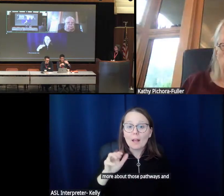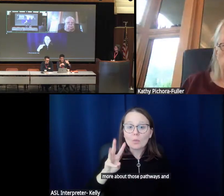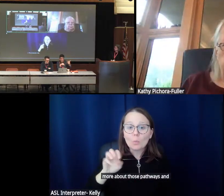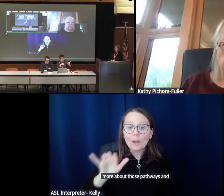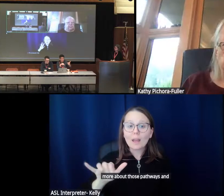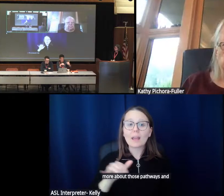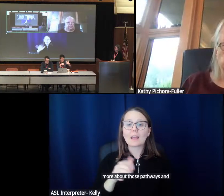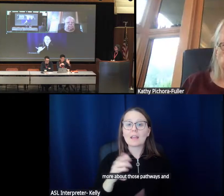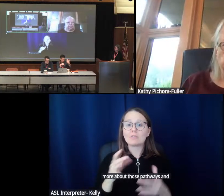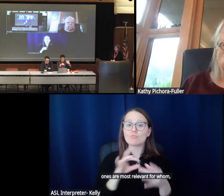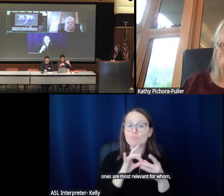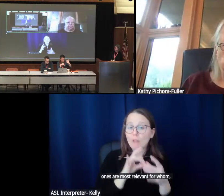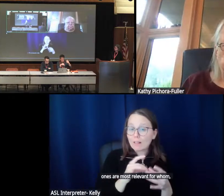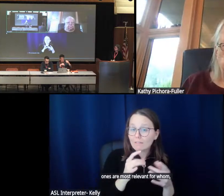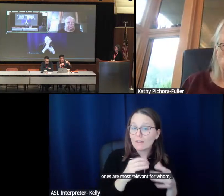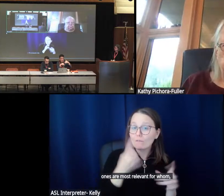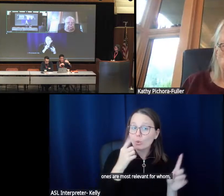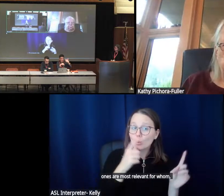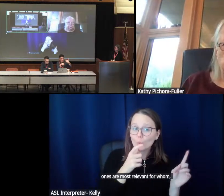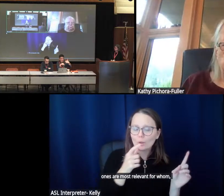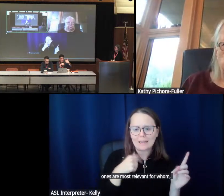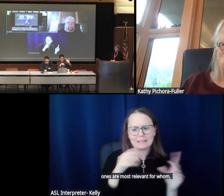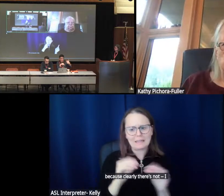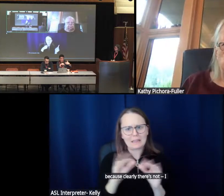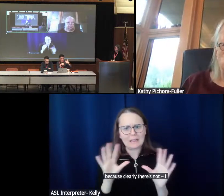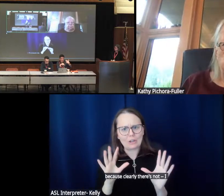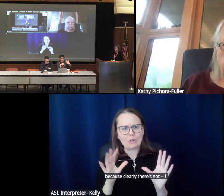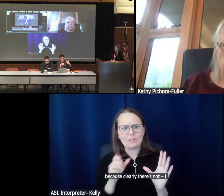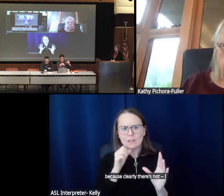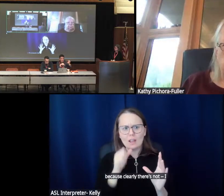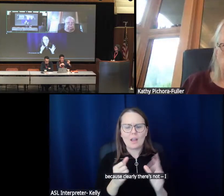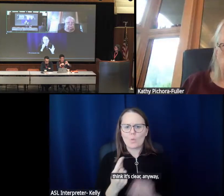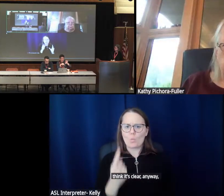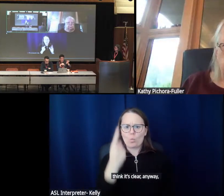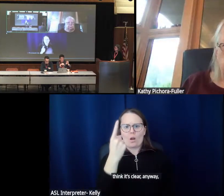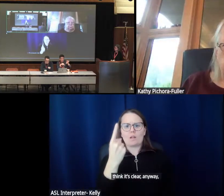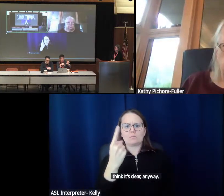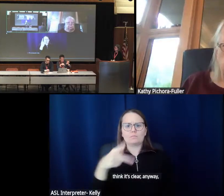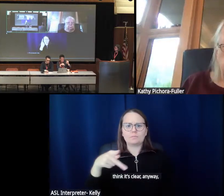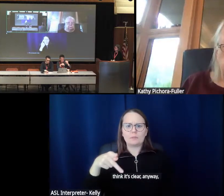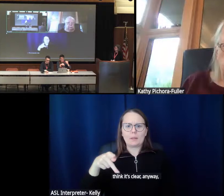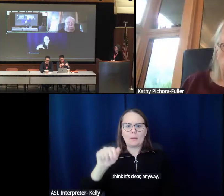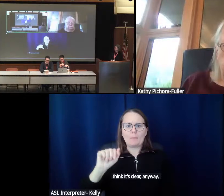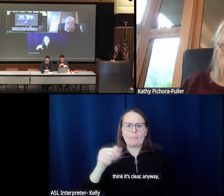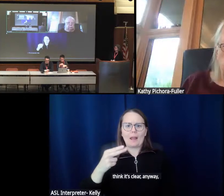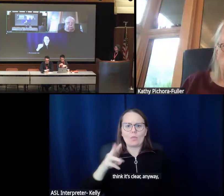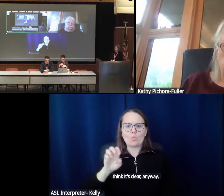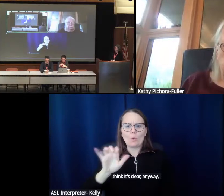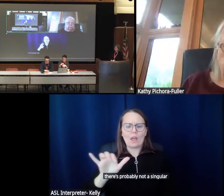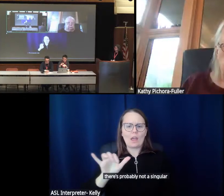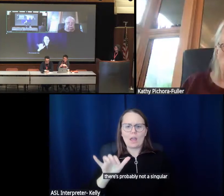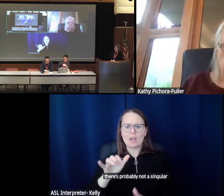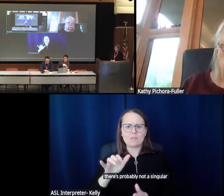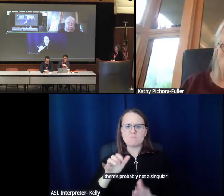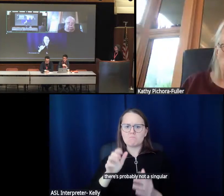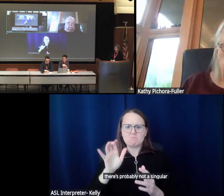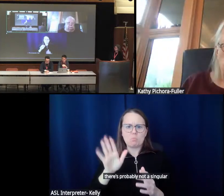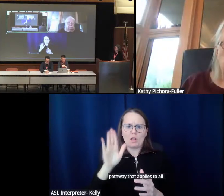clearly I think it's clear anyway that there's probably not a singular pathway that applies to all people. And so to